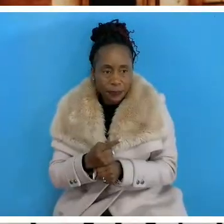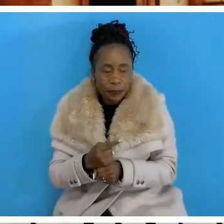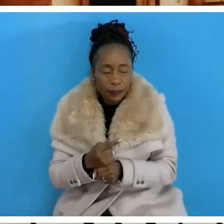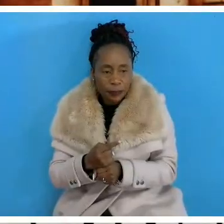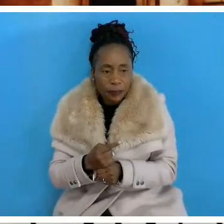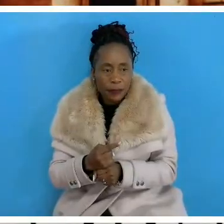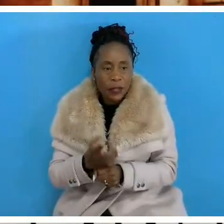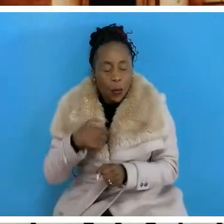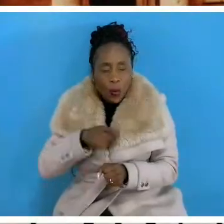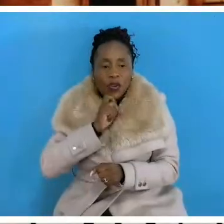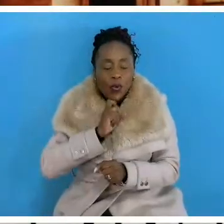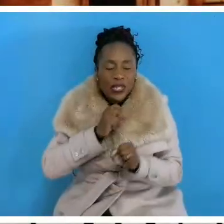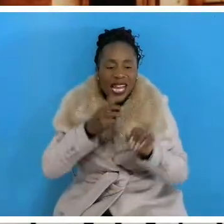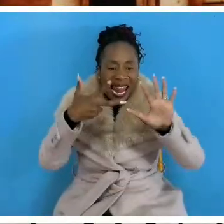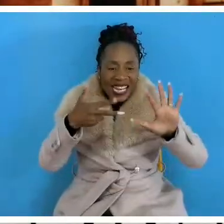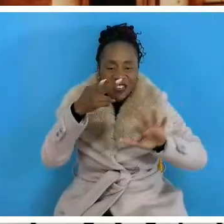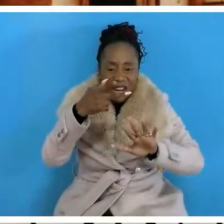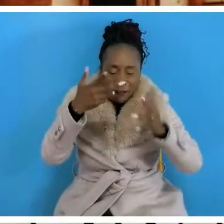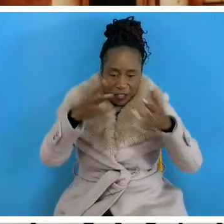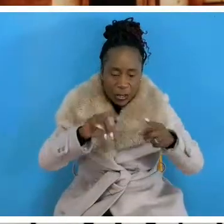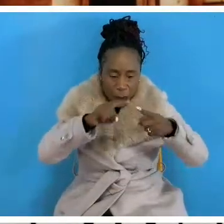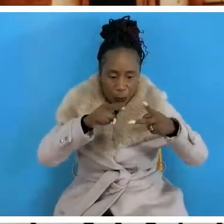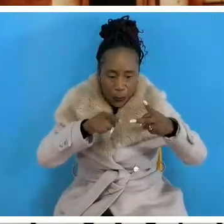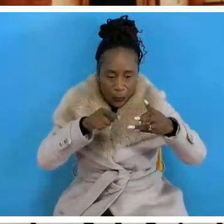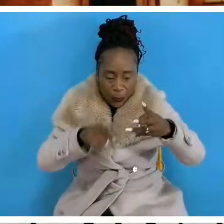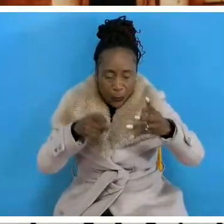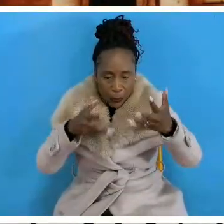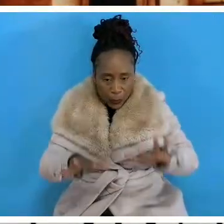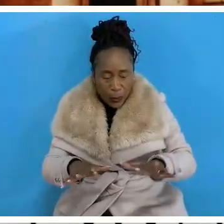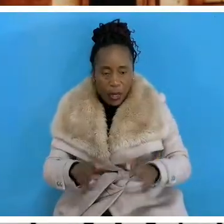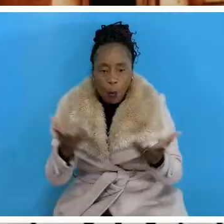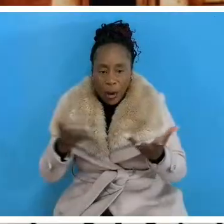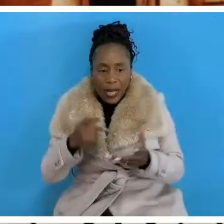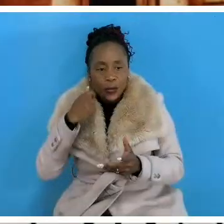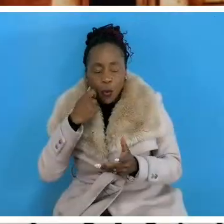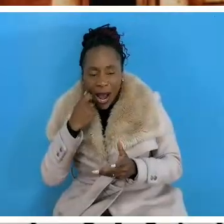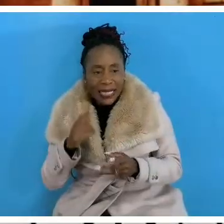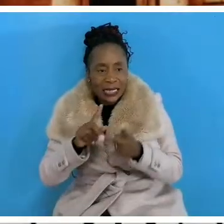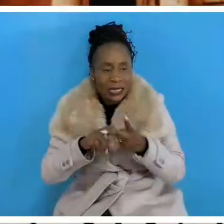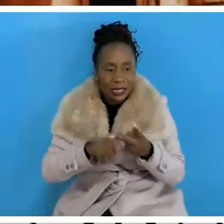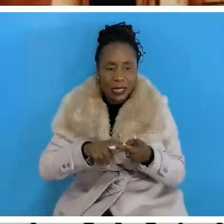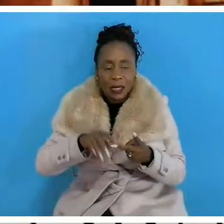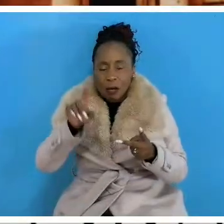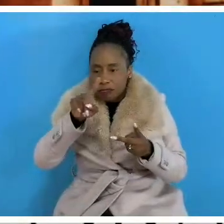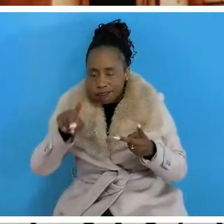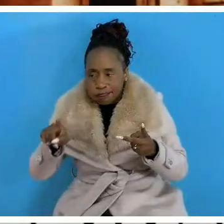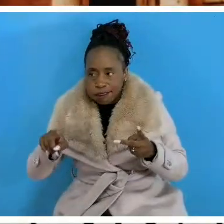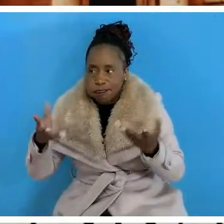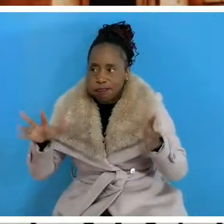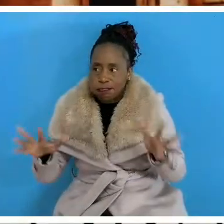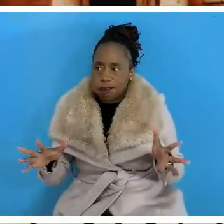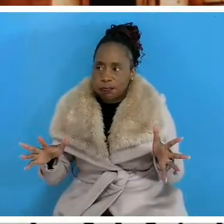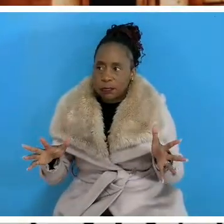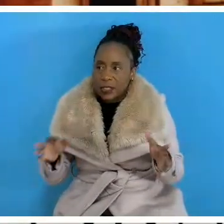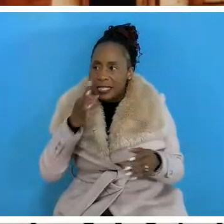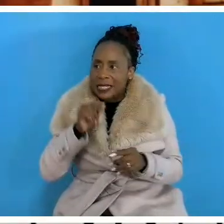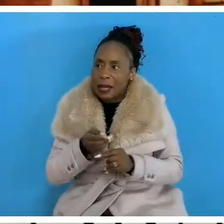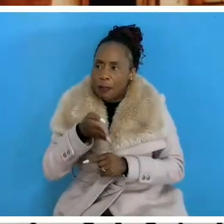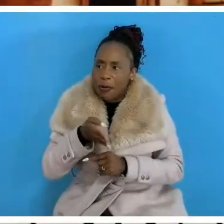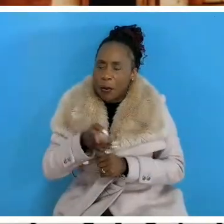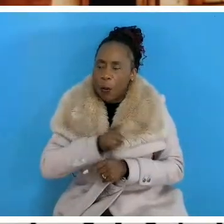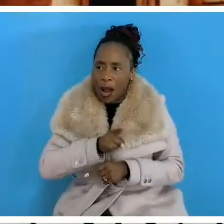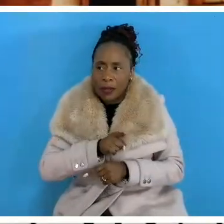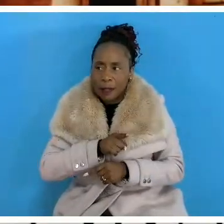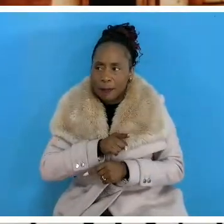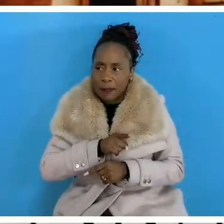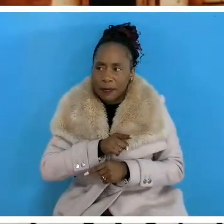We spent 8 rands on this and this and this in Tshwane, the Tazes that you are saying, why is it here? We